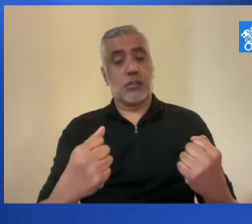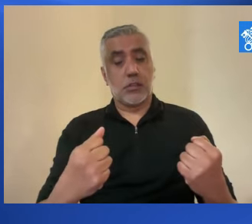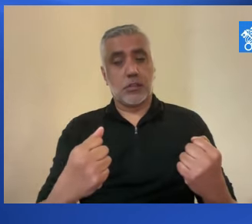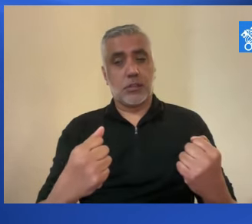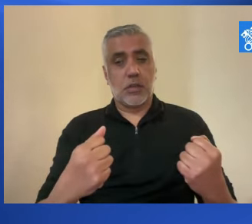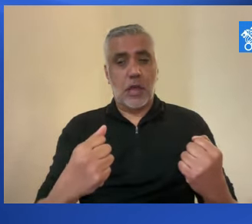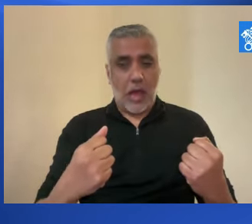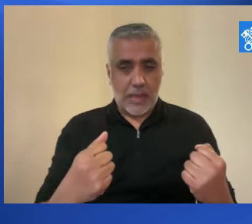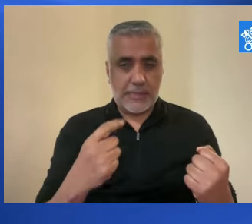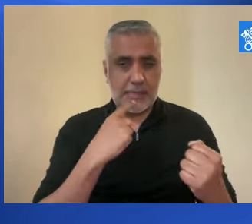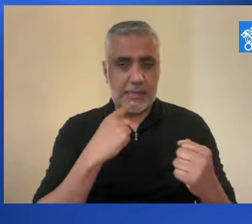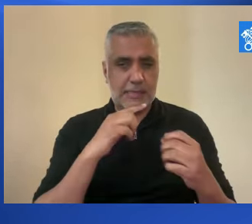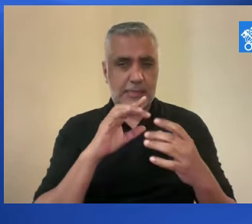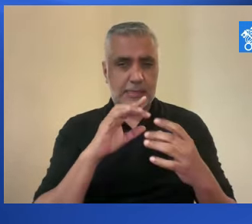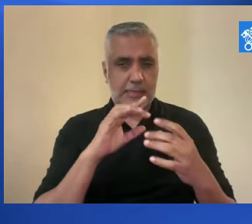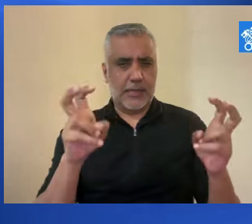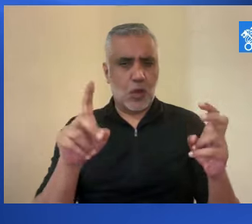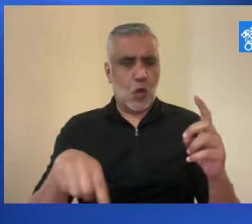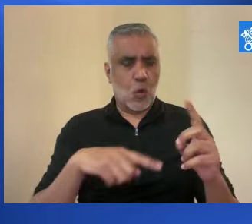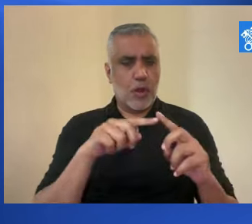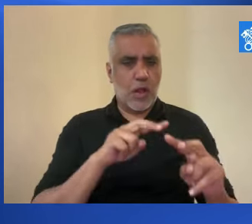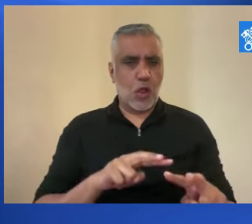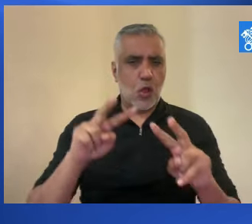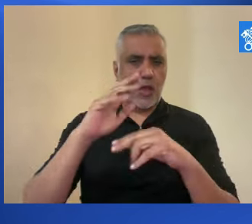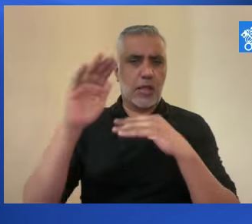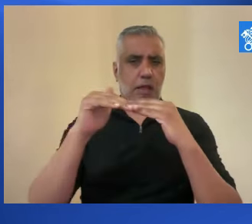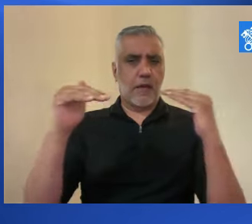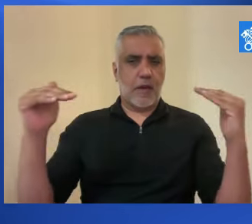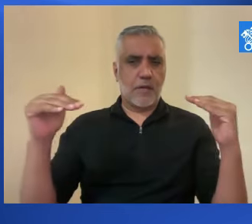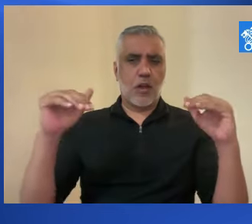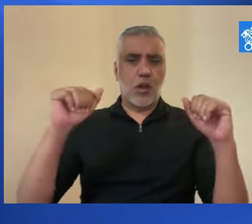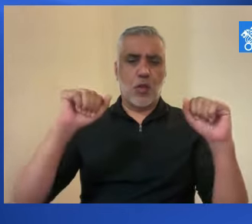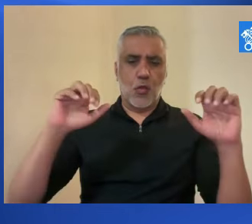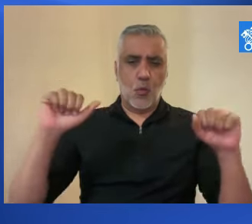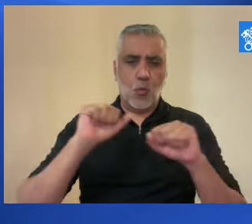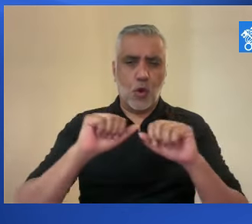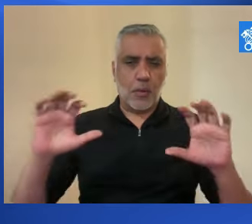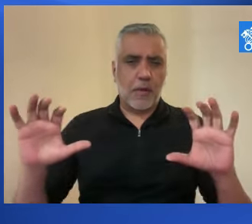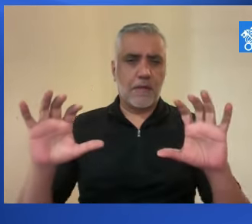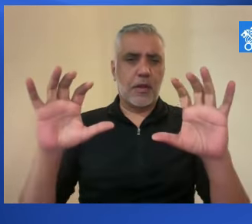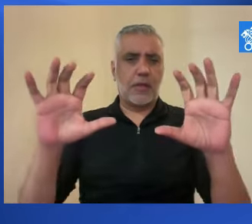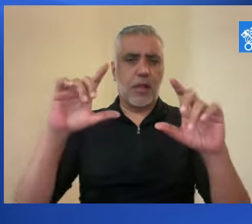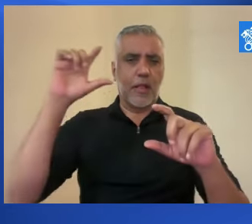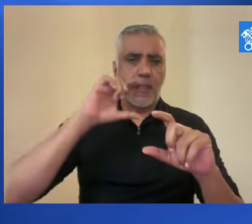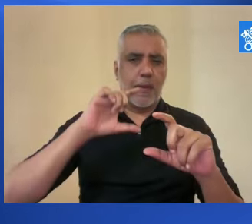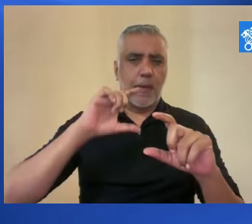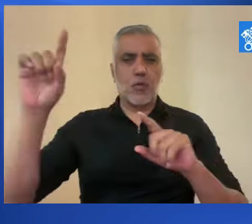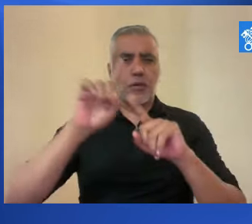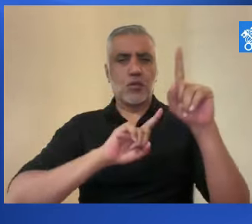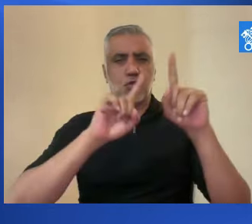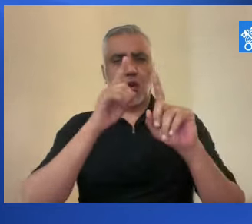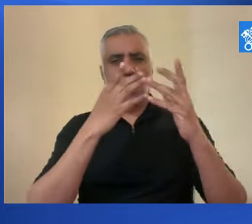heavens, the work of thy fingers, the moon and the stars which thou hast established, what is man that thou